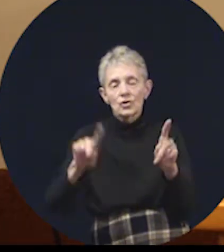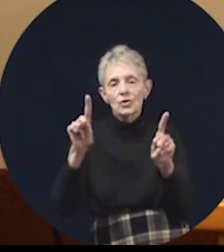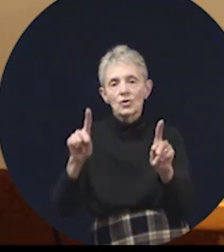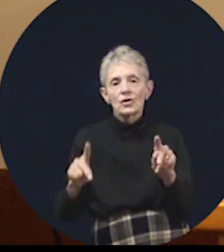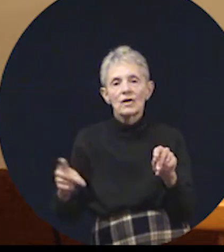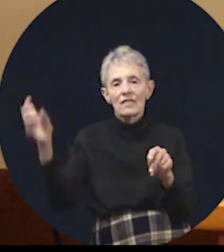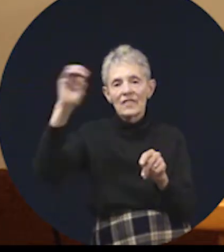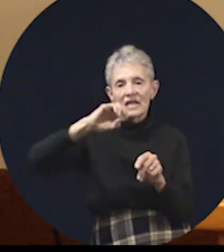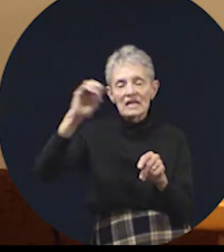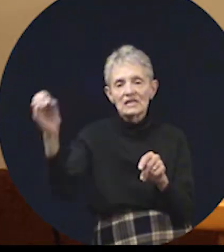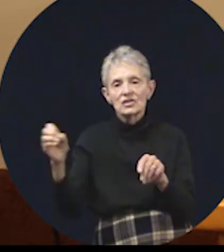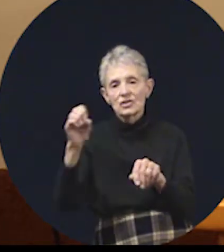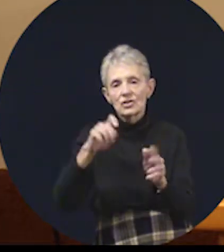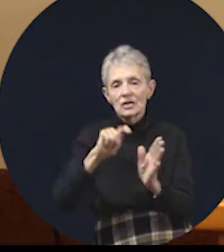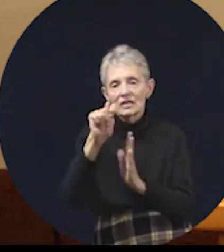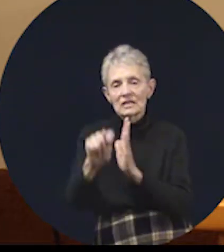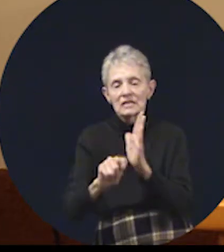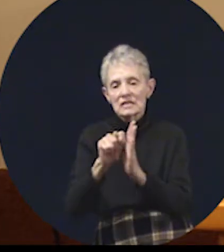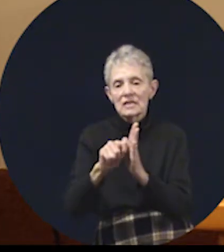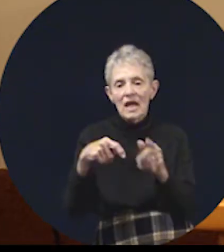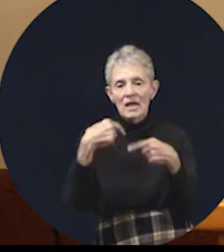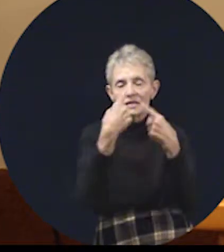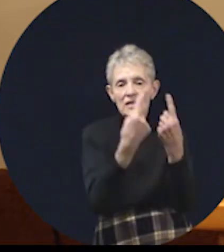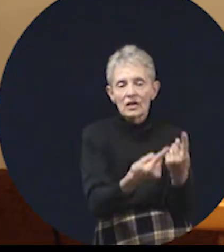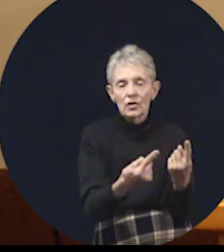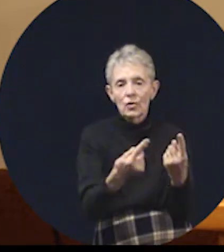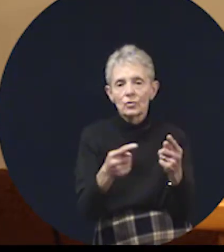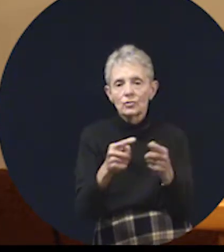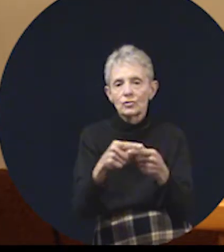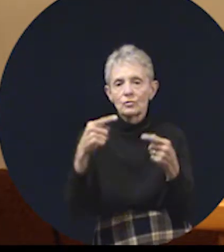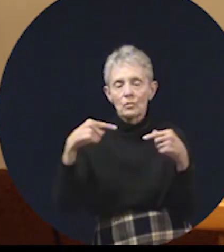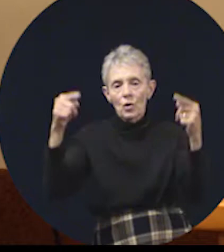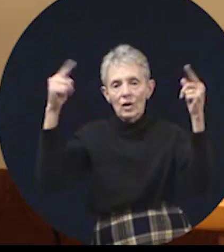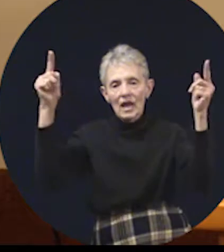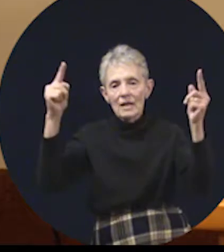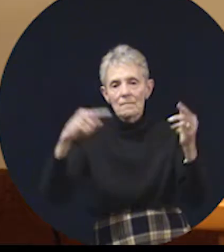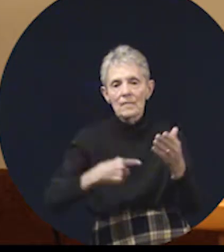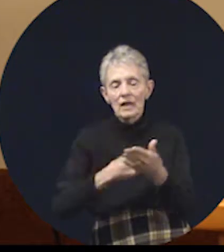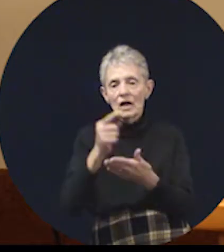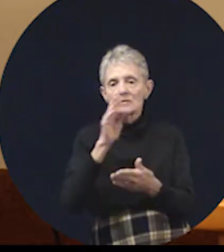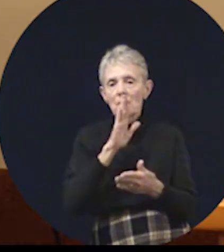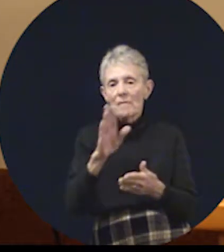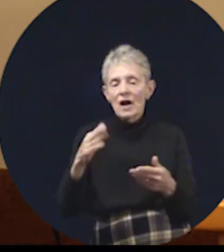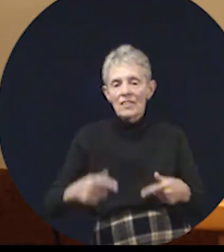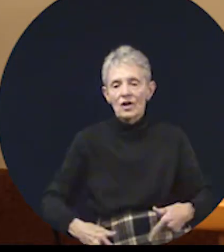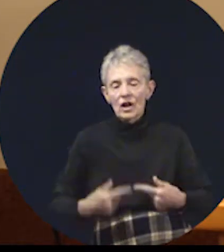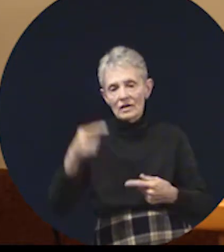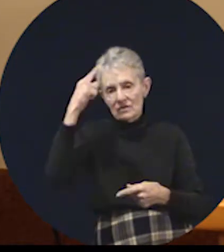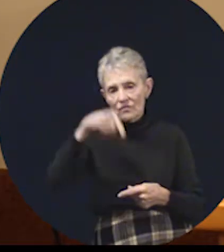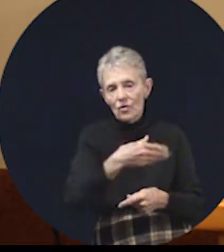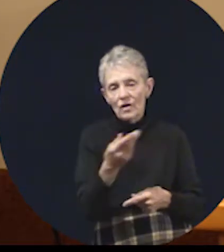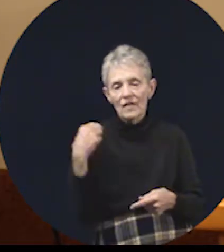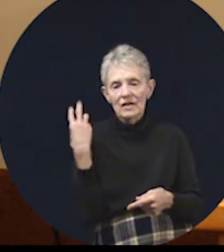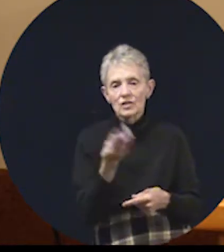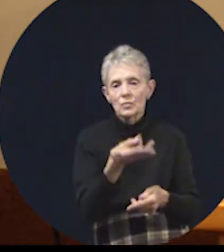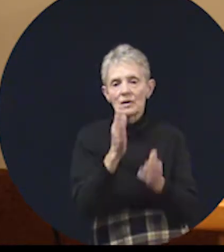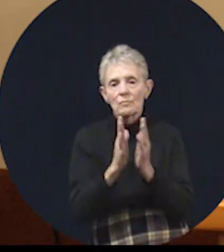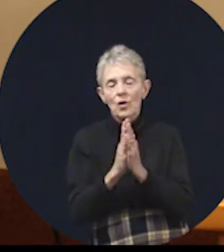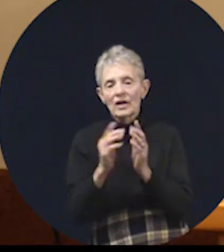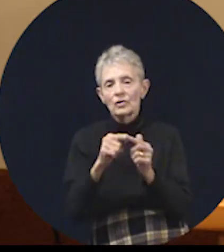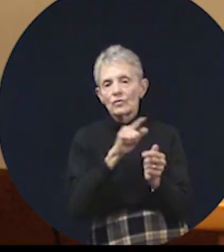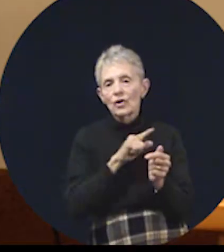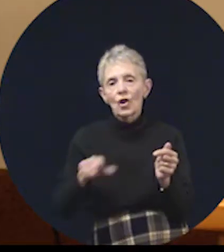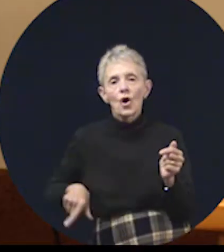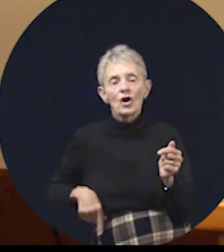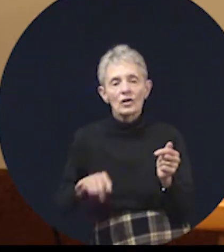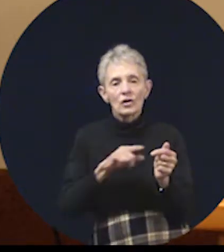go forth to proclaim the gospel by their lives, for this we pray to the Lord. Lord, hear our